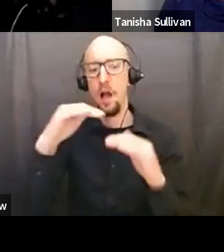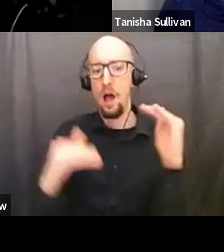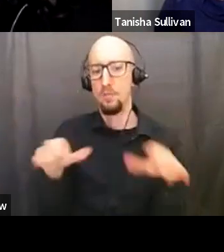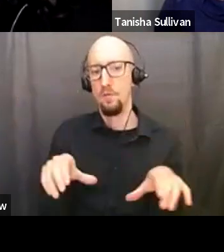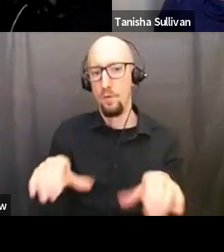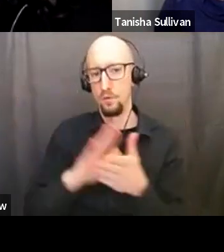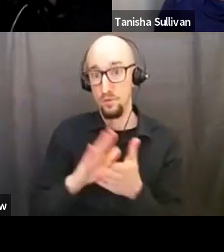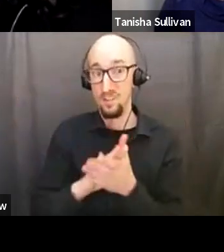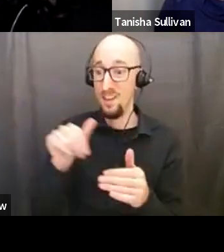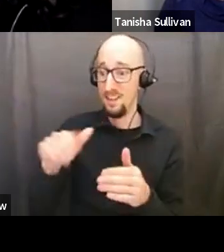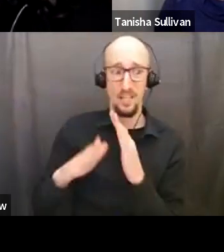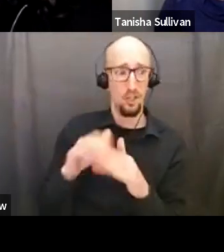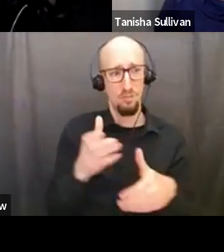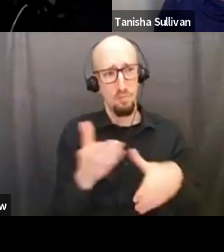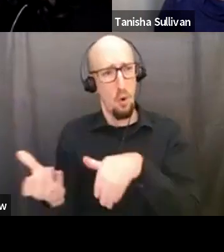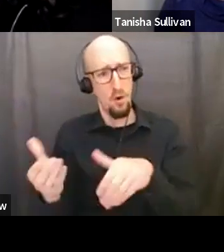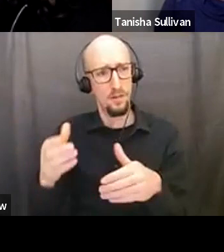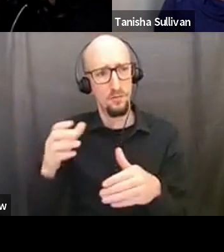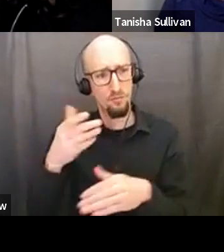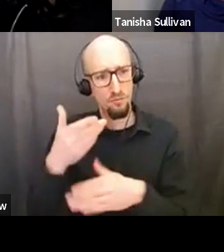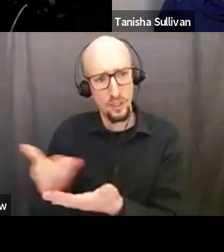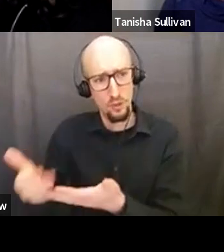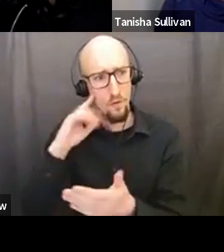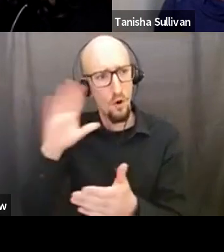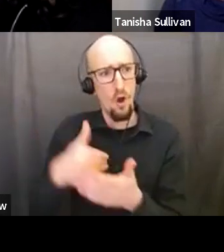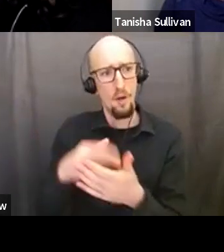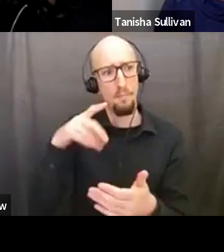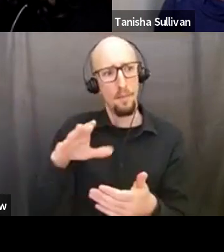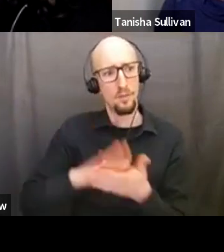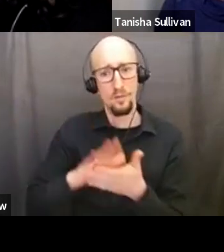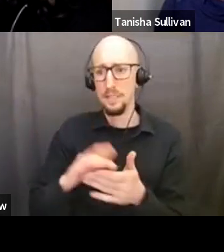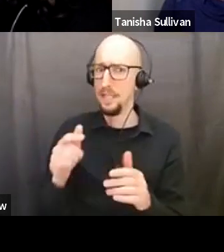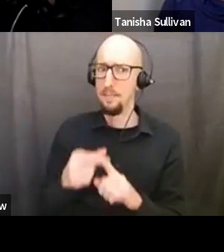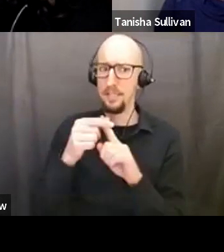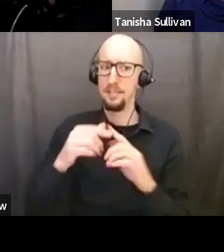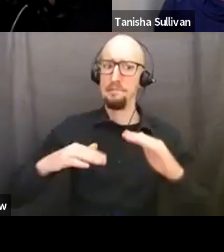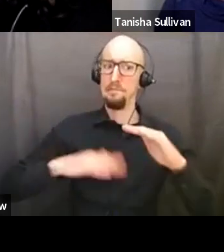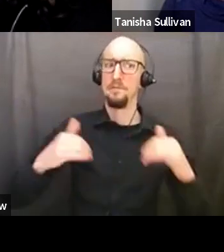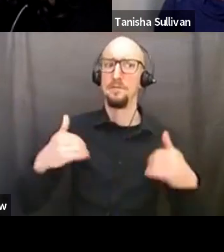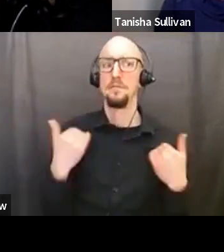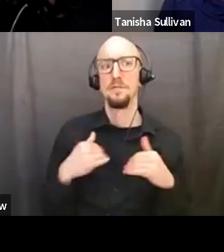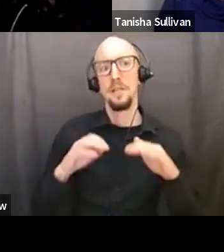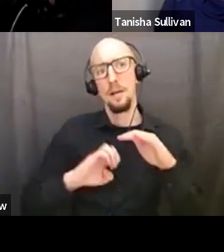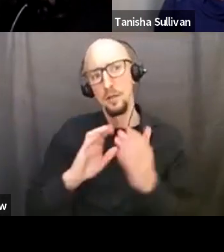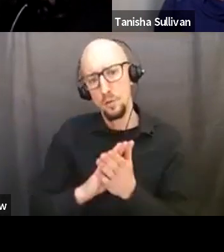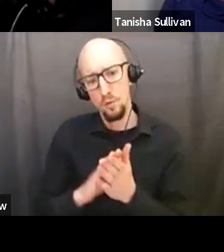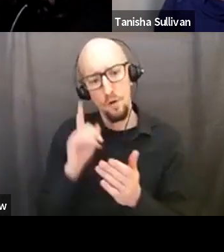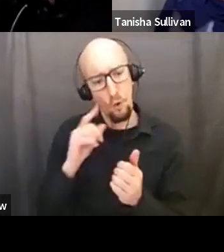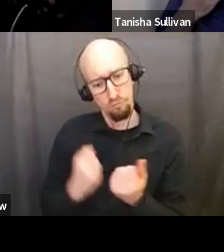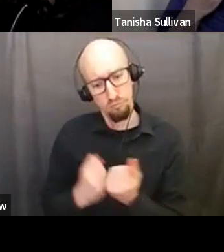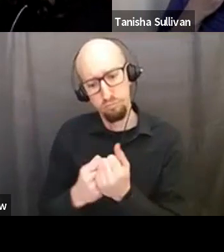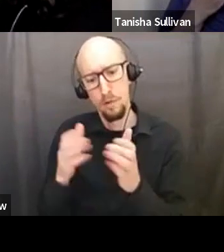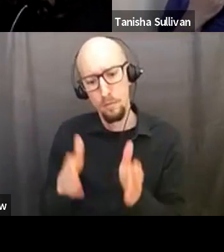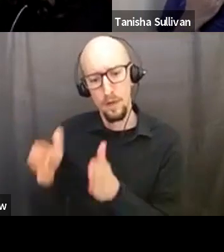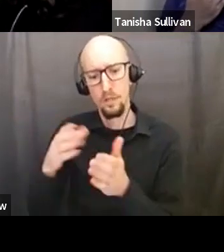should be pouring resources into all of the public schools, especially in the early grades of elementary school, in order to prepare the students for academic